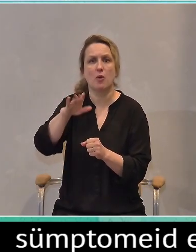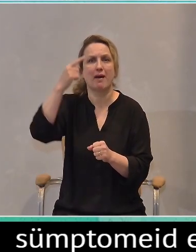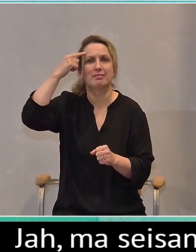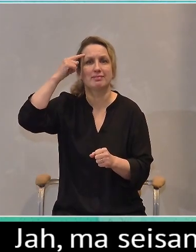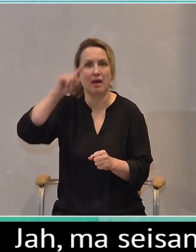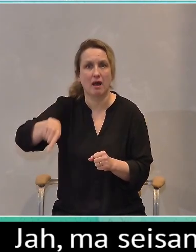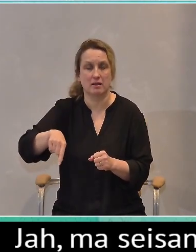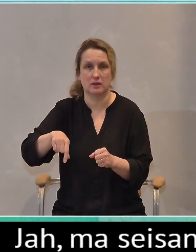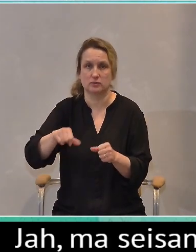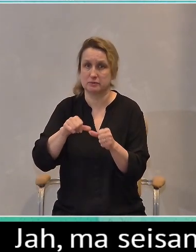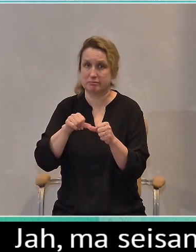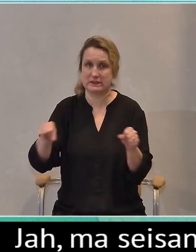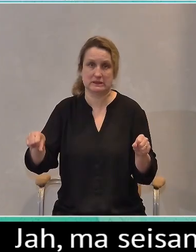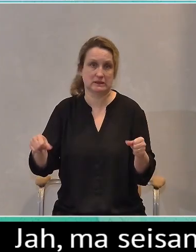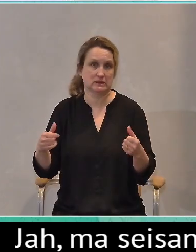necessary help.